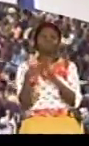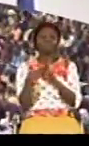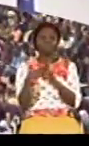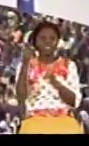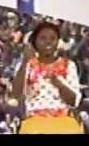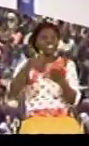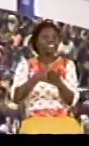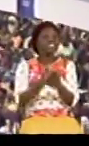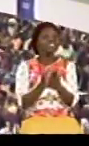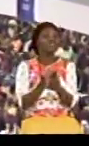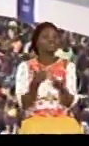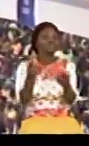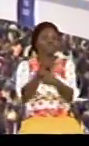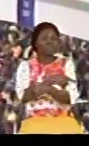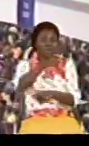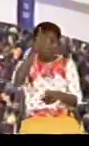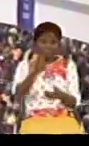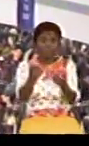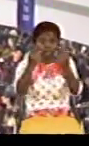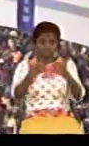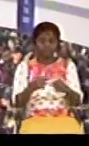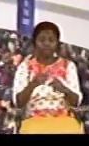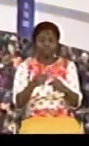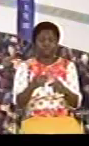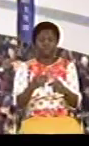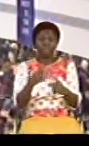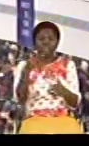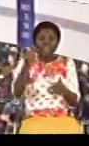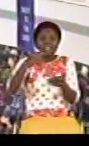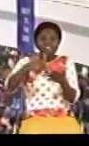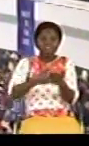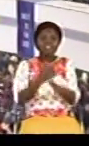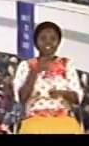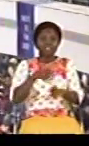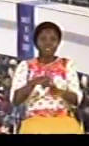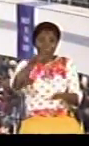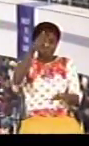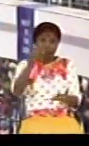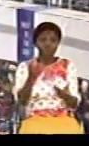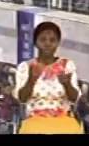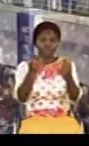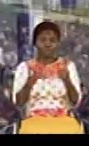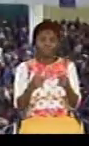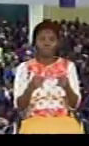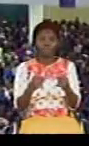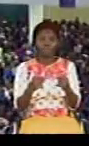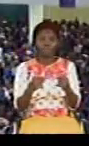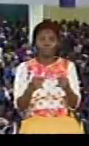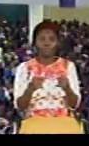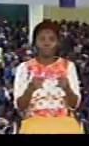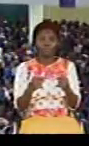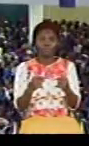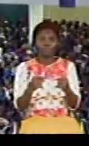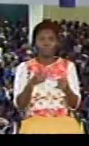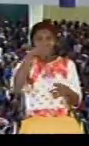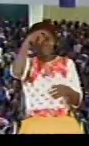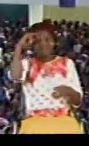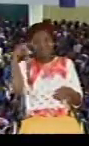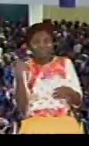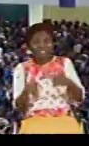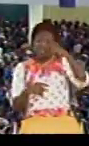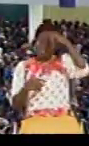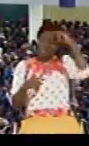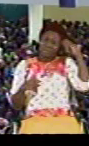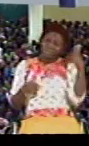come. A refreshing time must come. sweating and sweating and